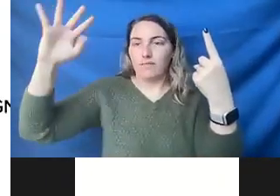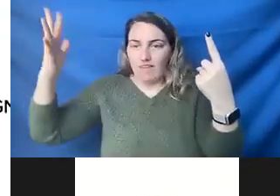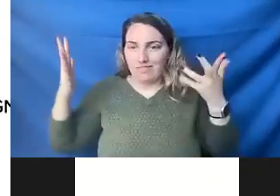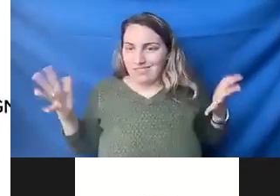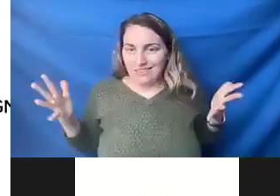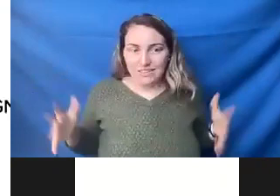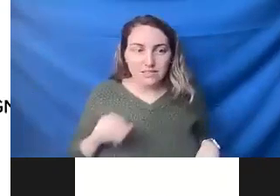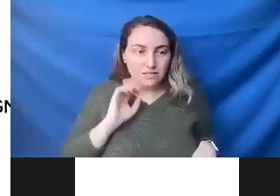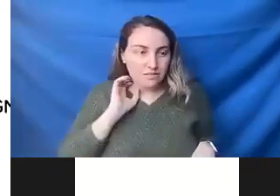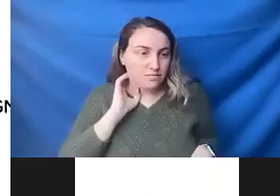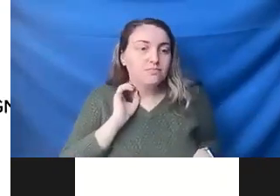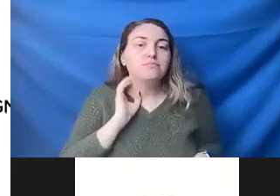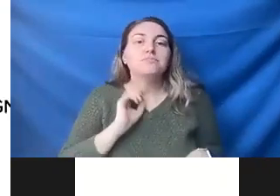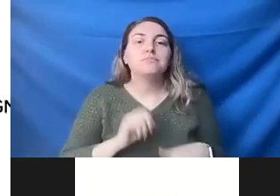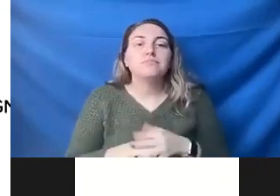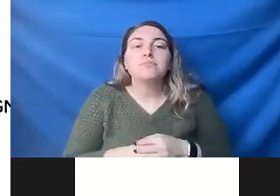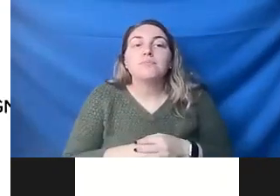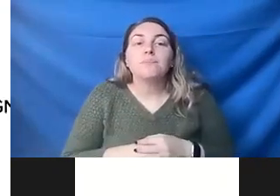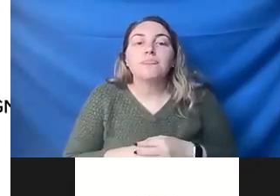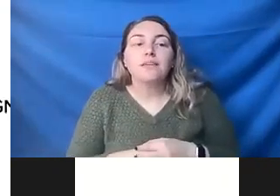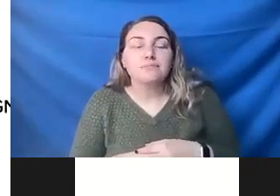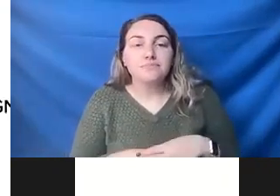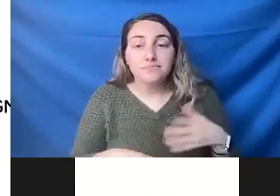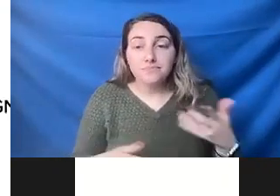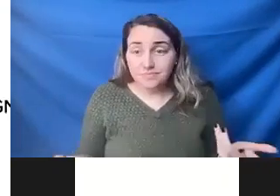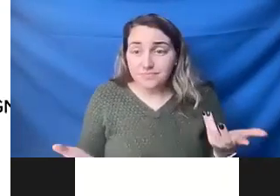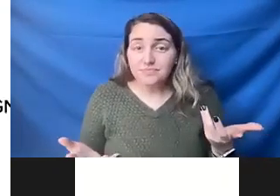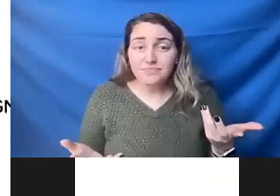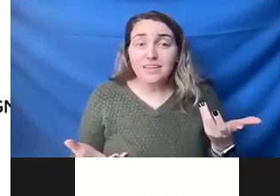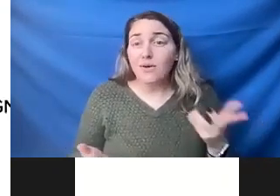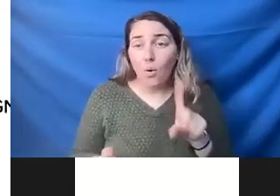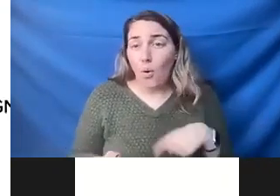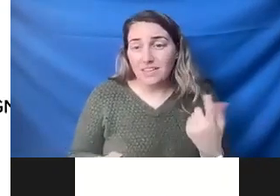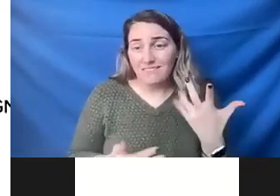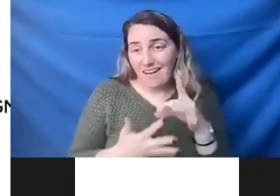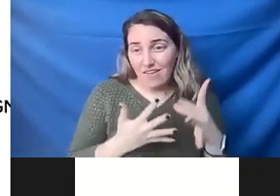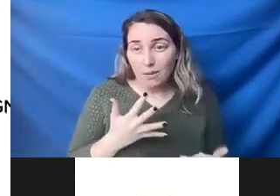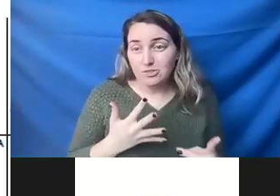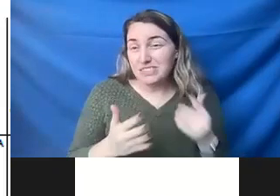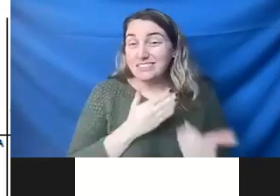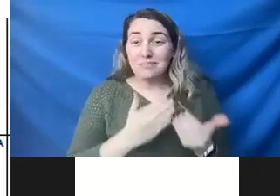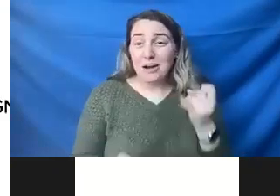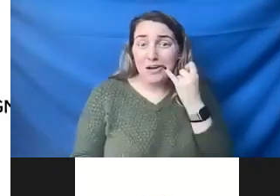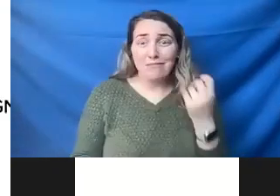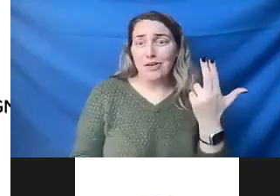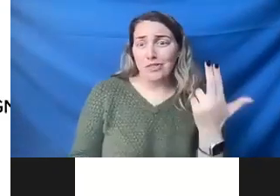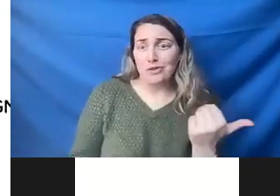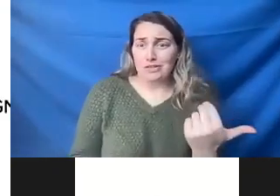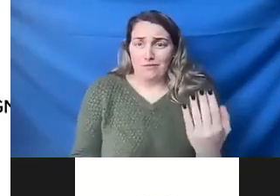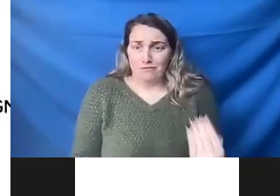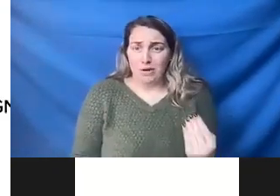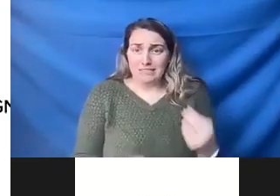I don't know, 13, 17 candidates, but there's only 5 choices. I think that she's clicking back now.